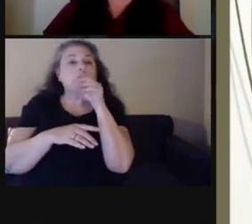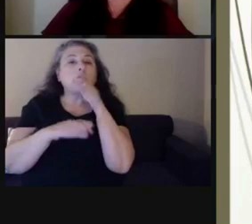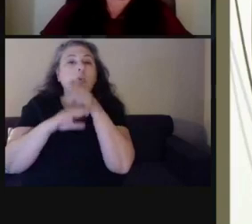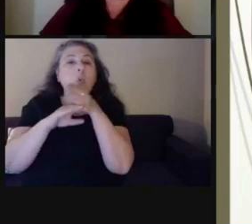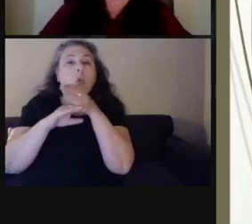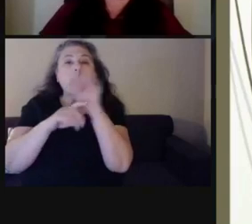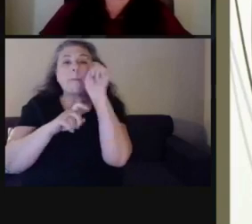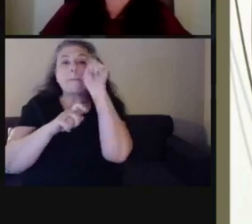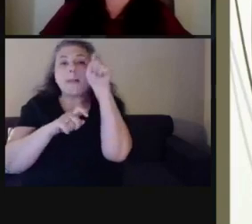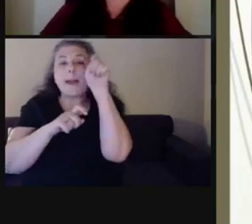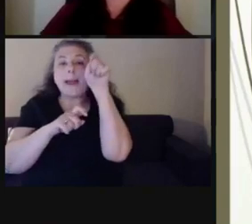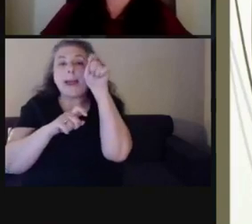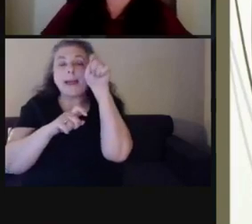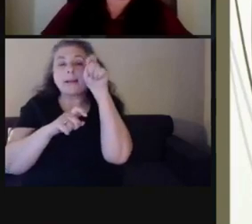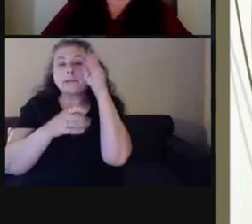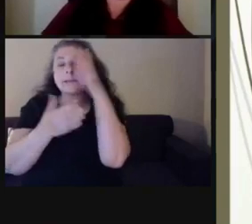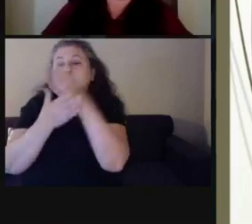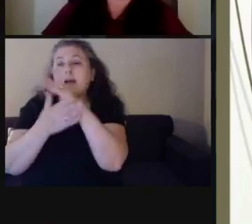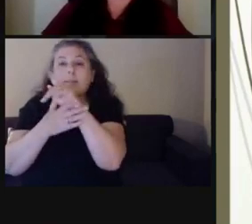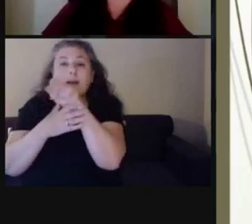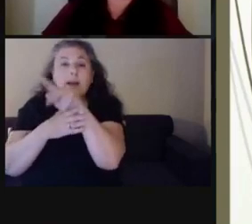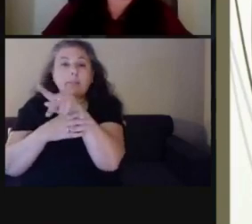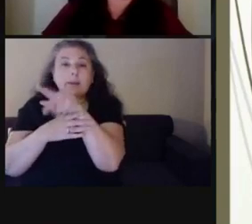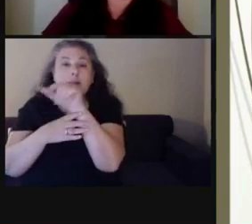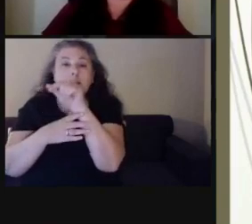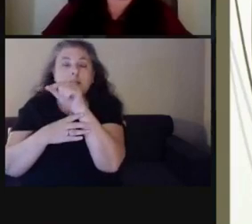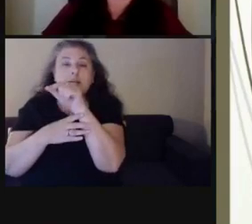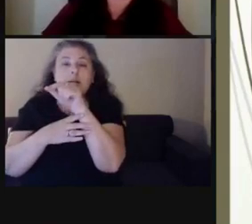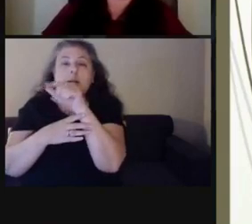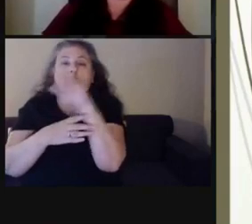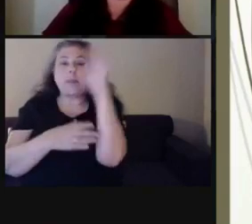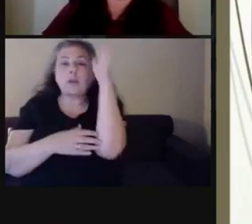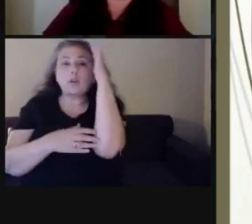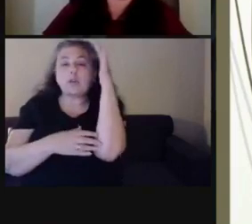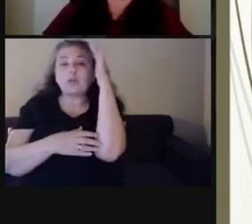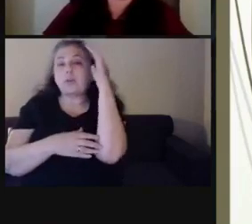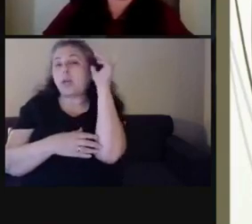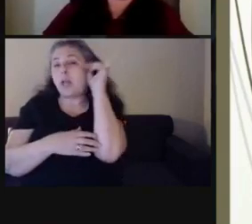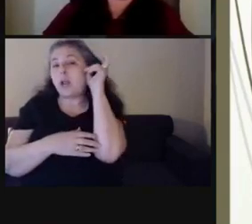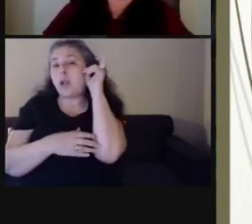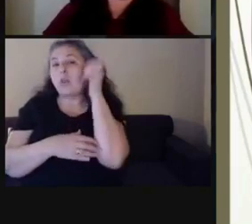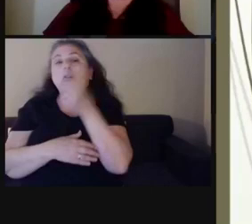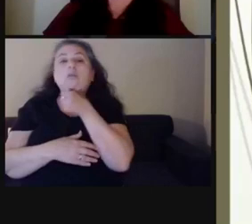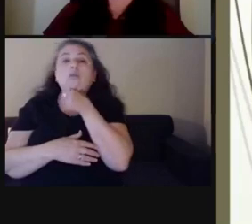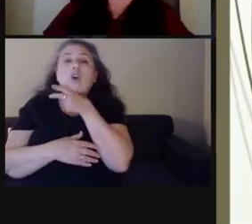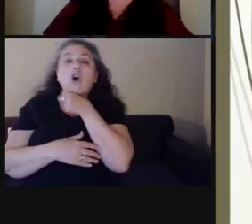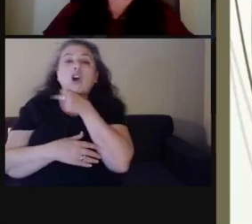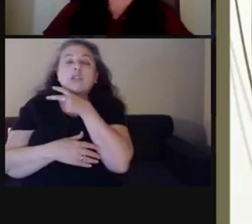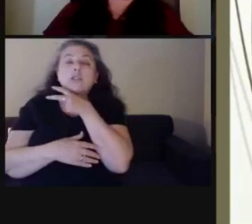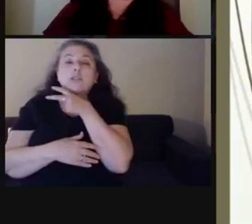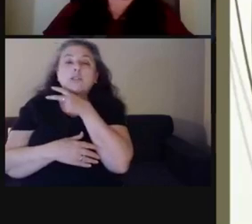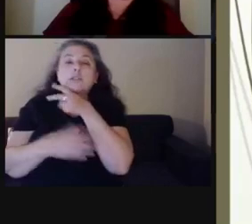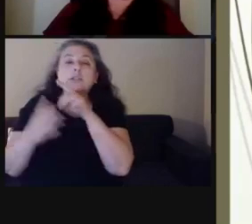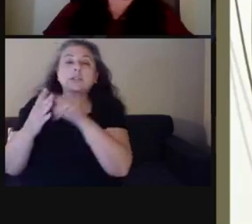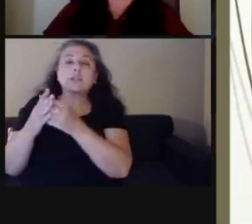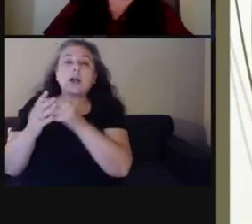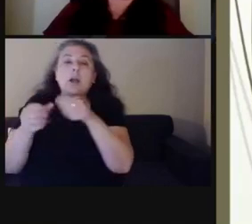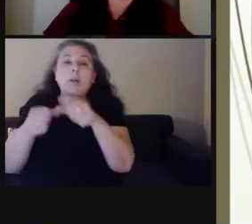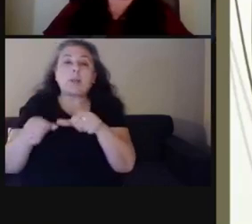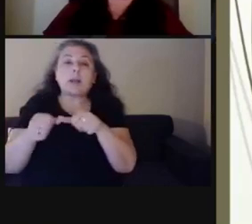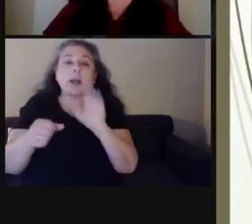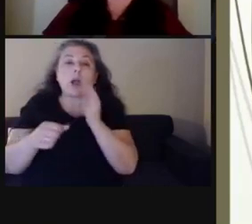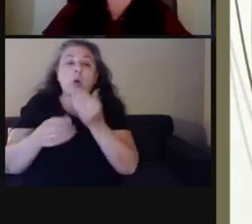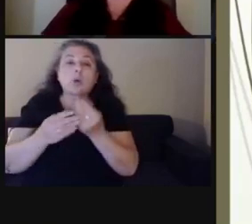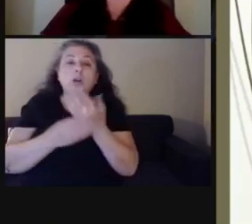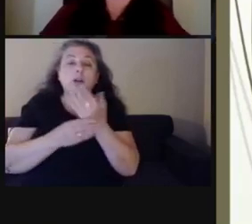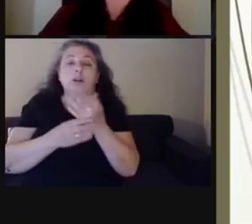We stop tapping the maple trees when we hear the chorus frogs. We start planting our garden